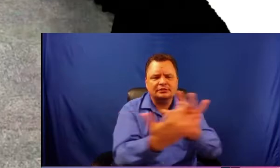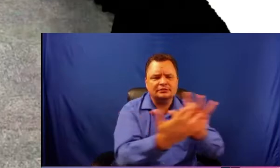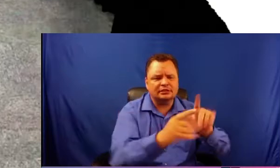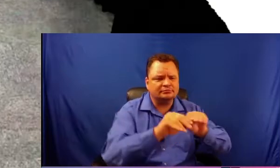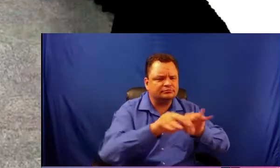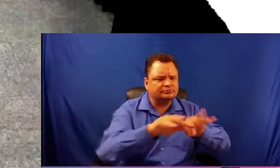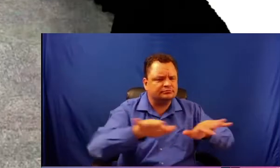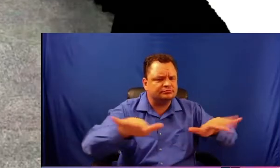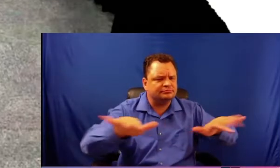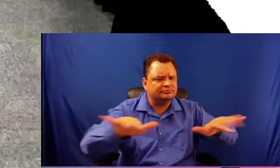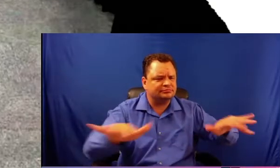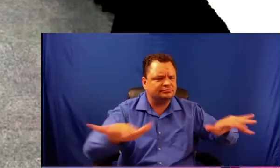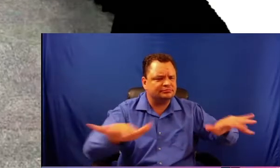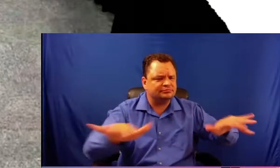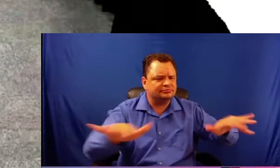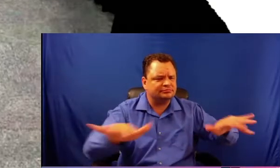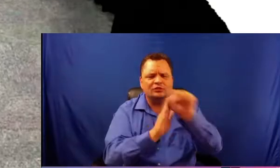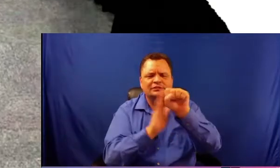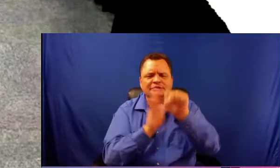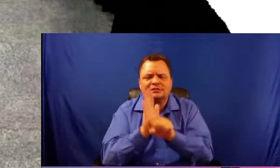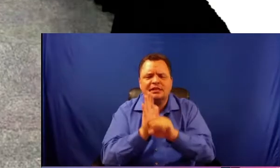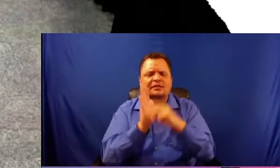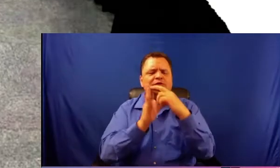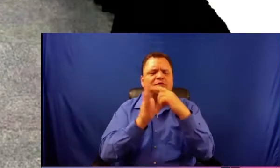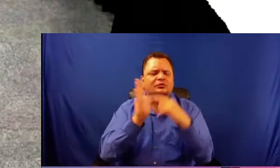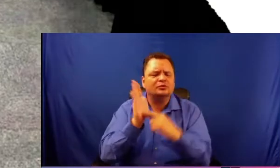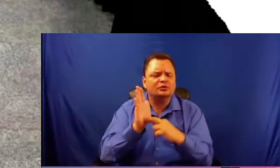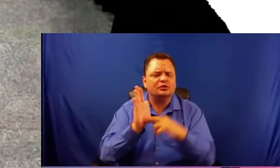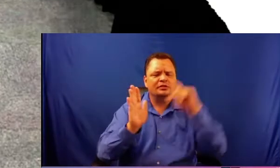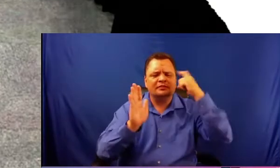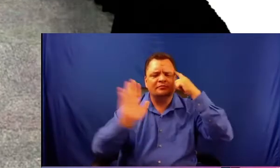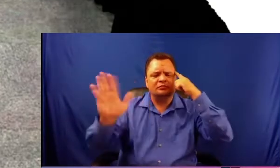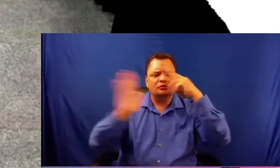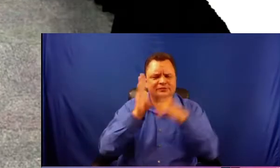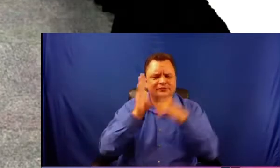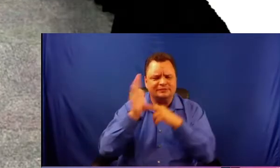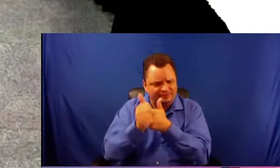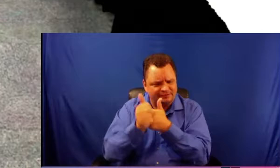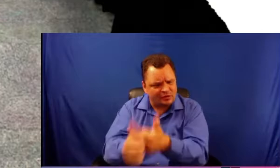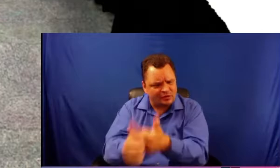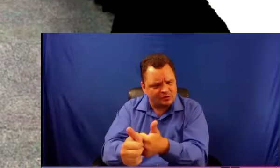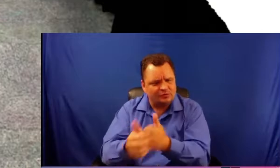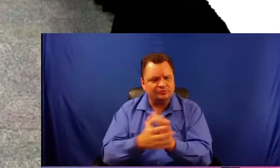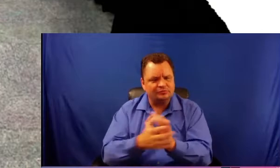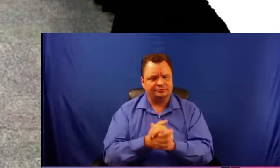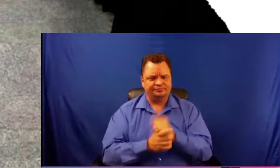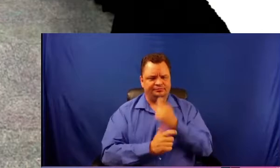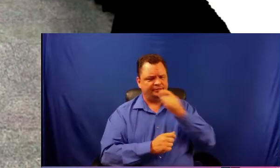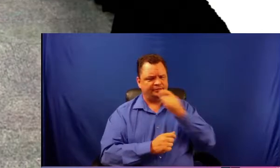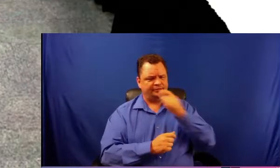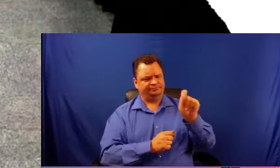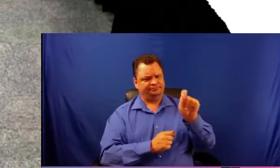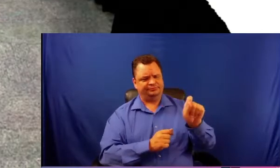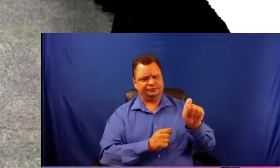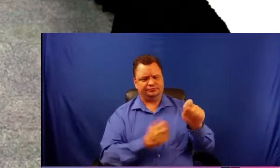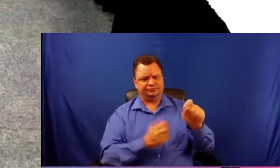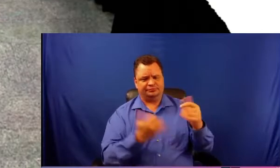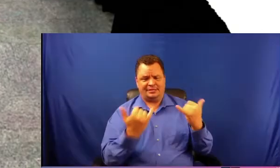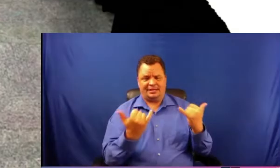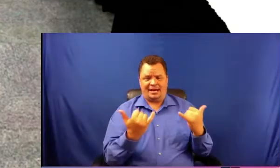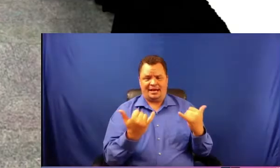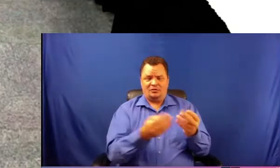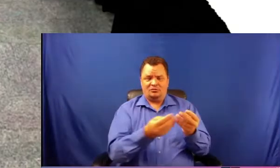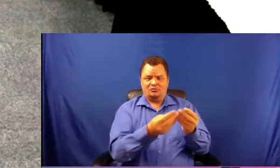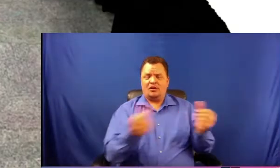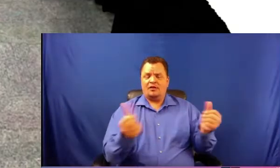and best practices. Now, therefore, be it resolved that the El Paso County Board of Health does hereby recognize